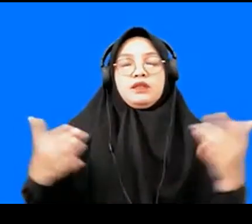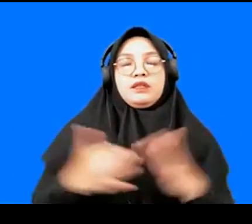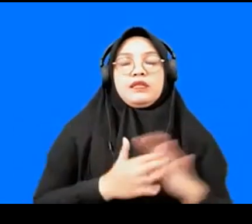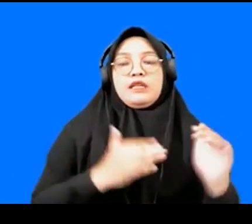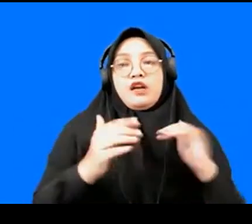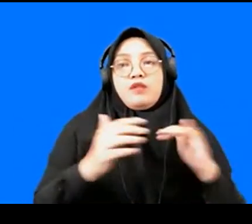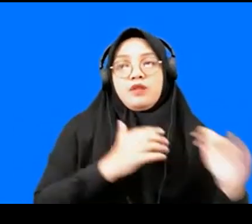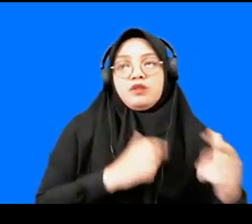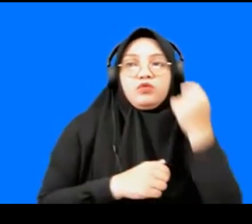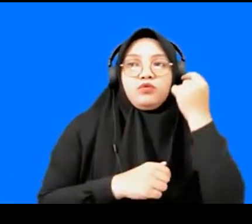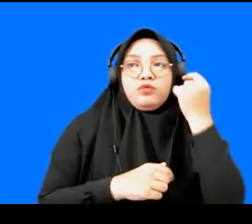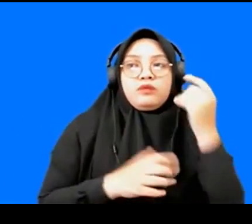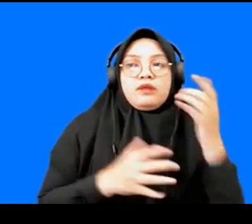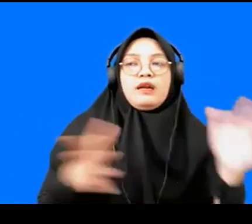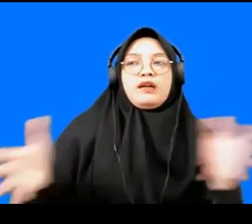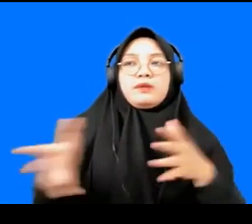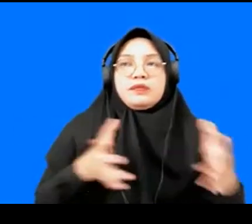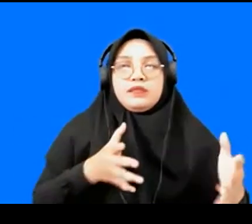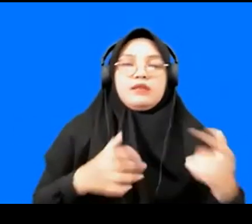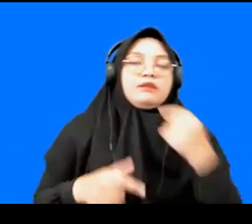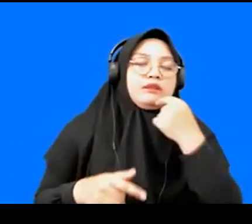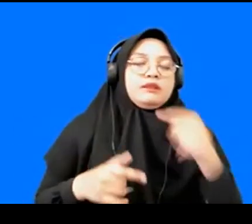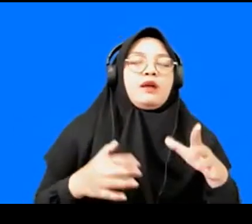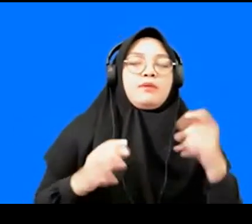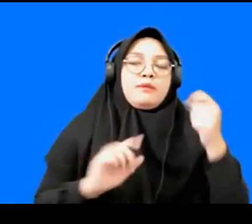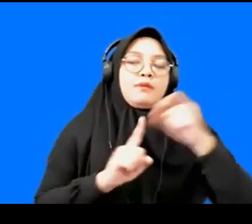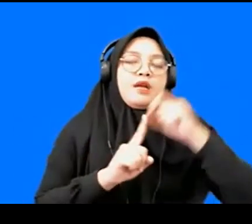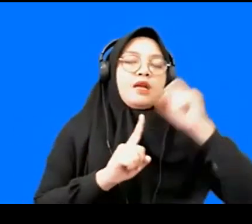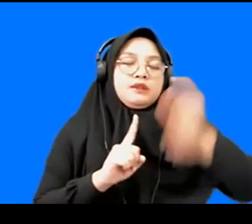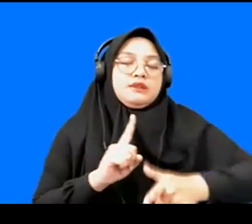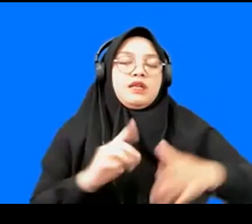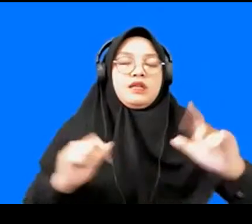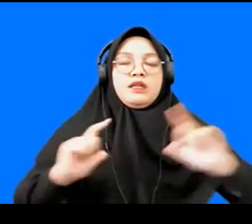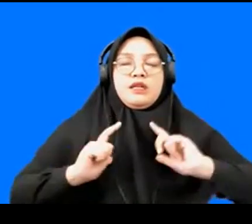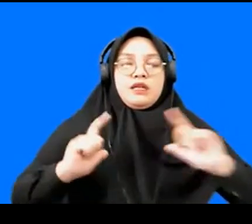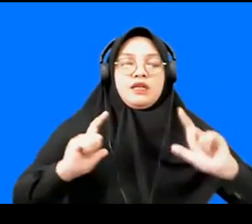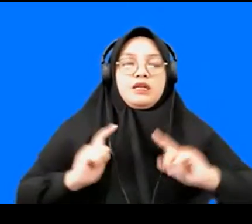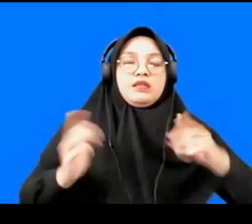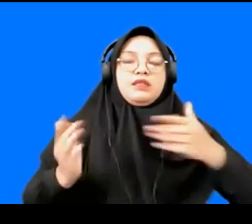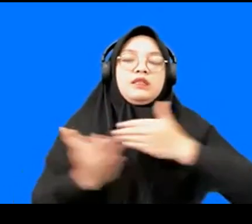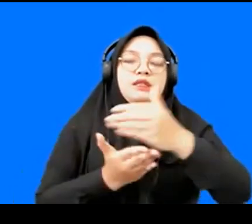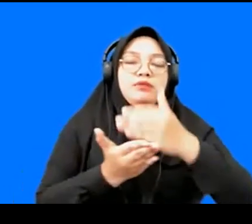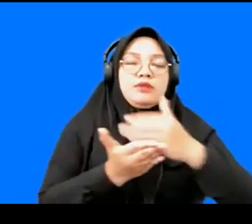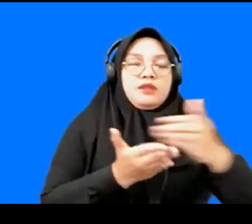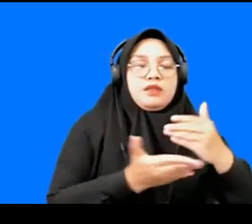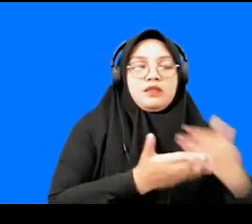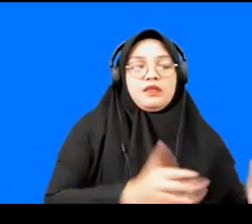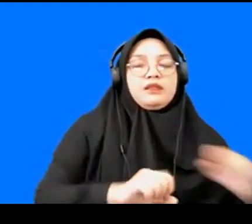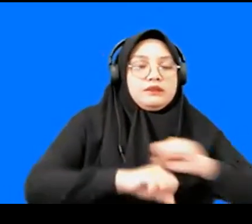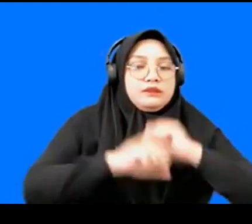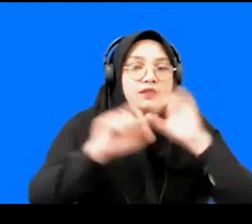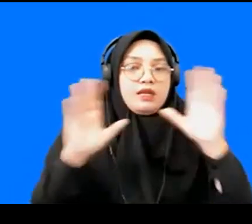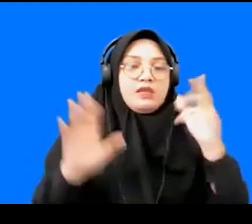revenue distributed accurately to the needs,